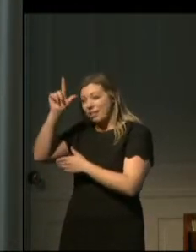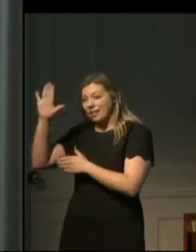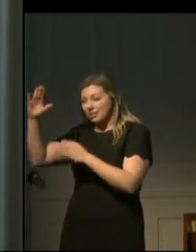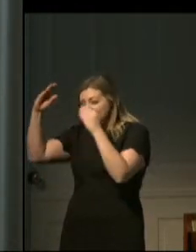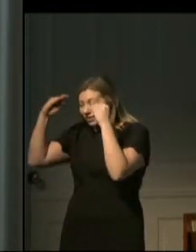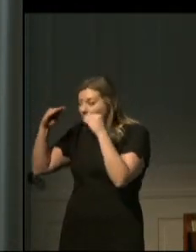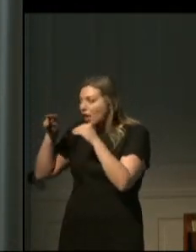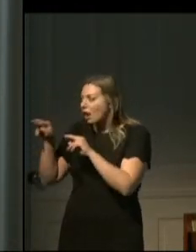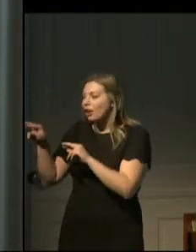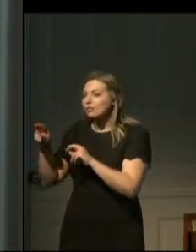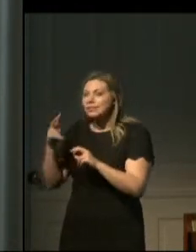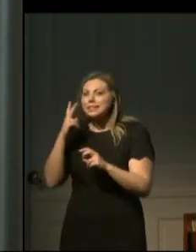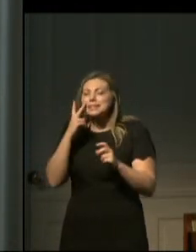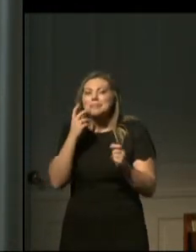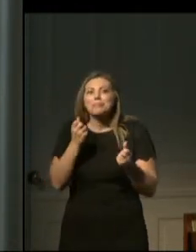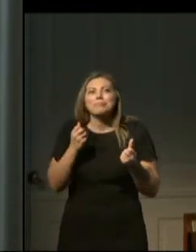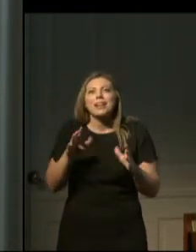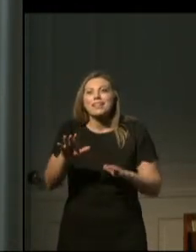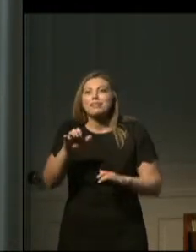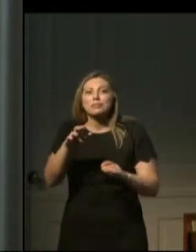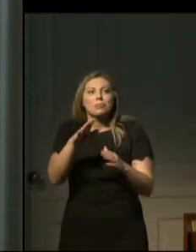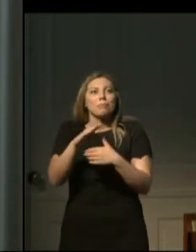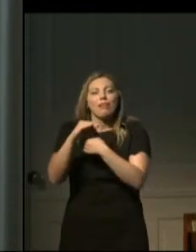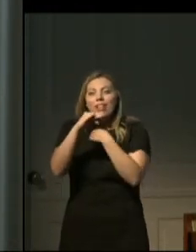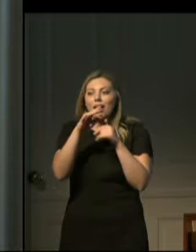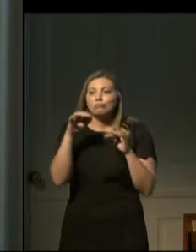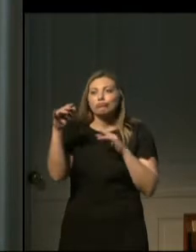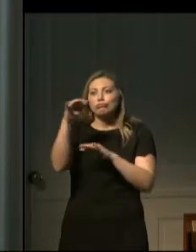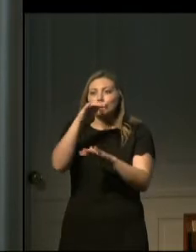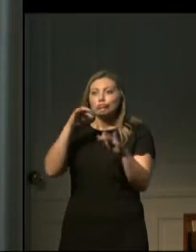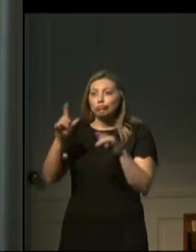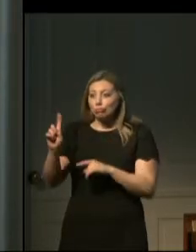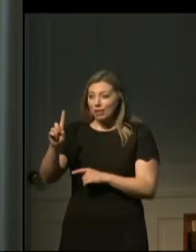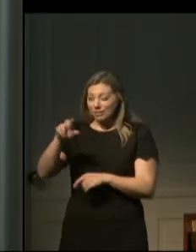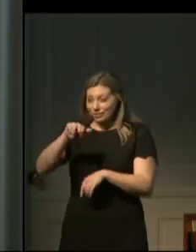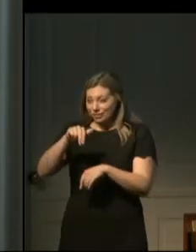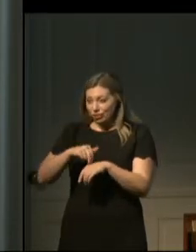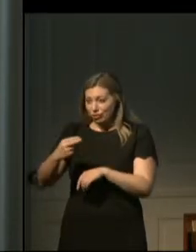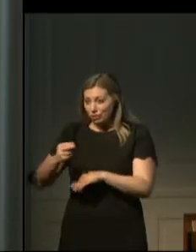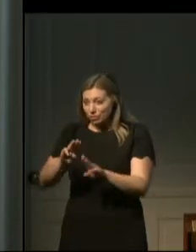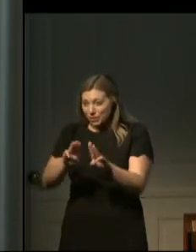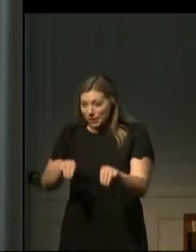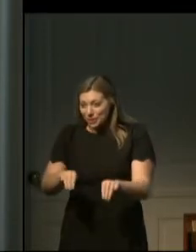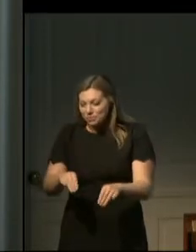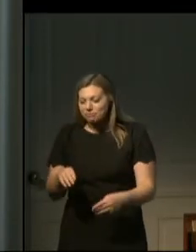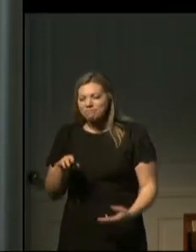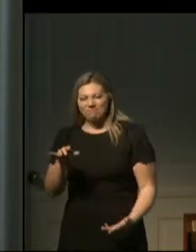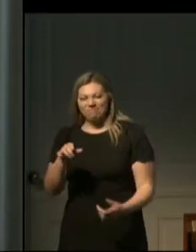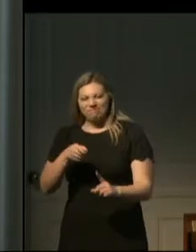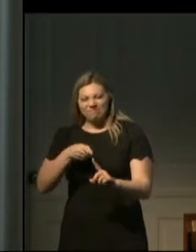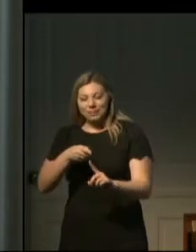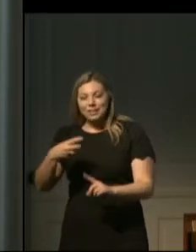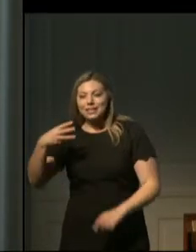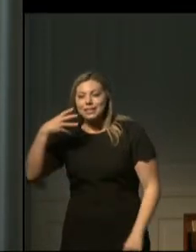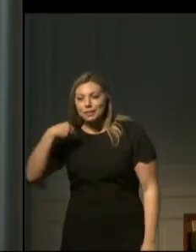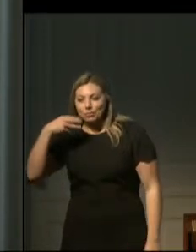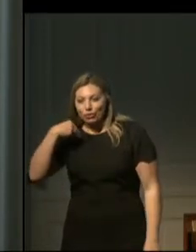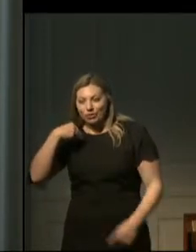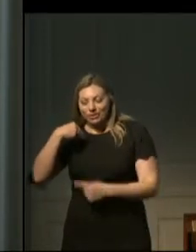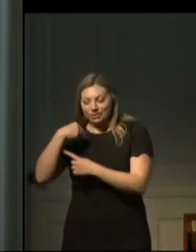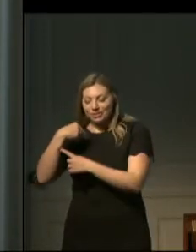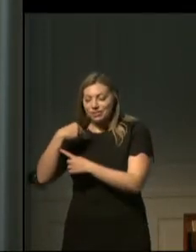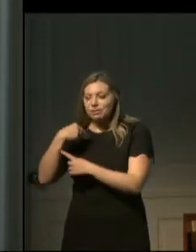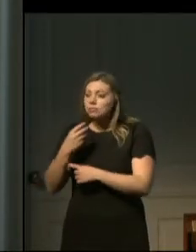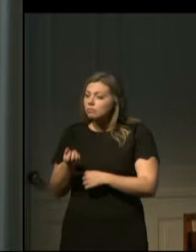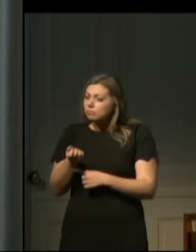experience hundreds of butterflies flying around you in a natural history museum. It's that experience. But